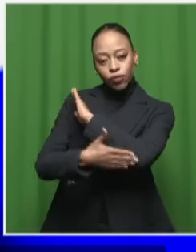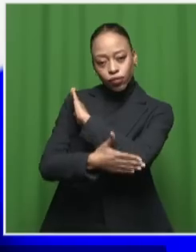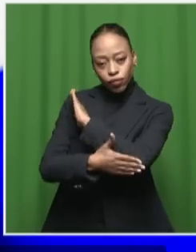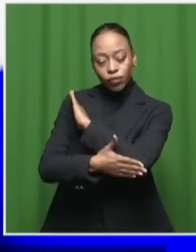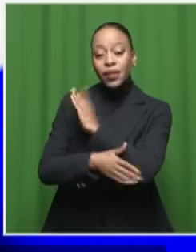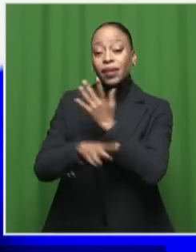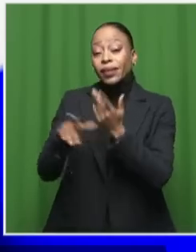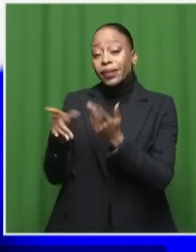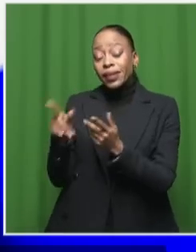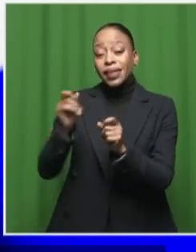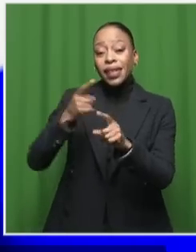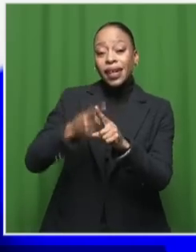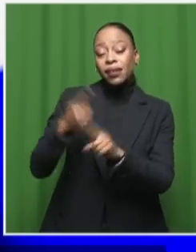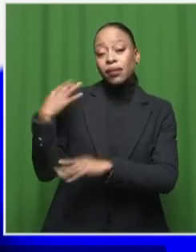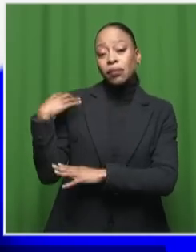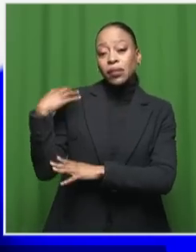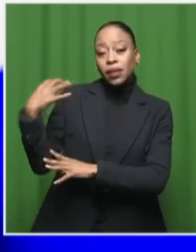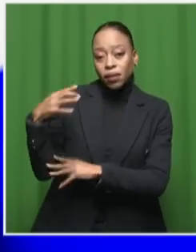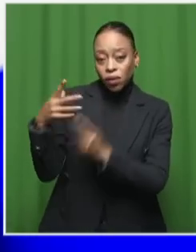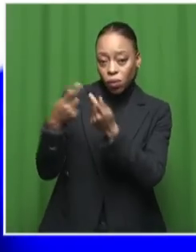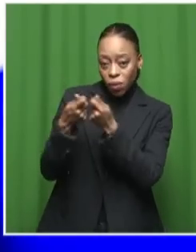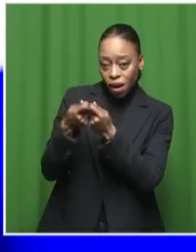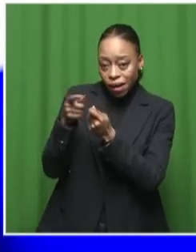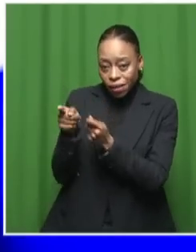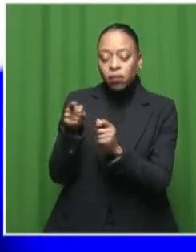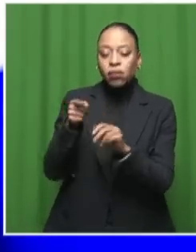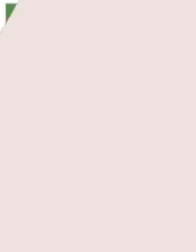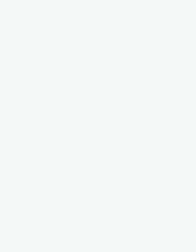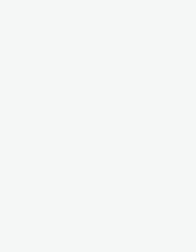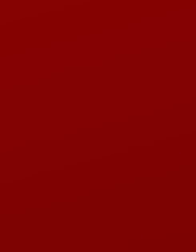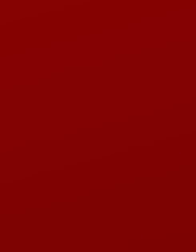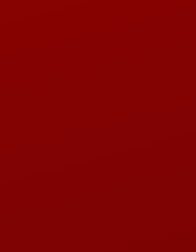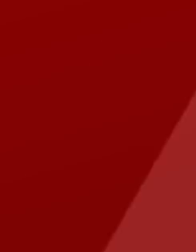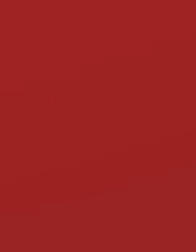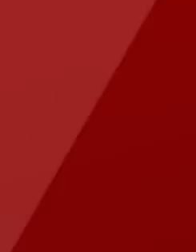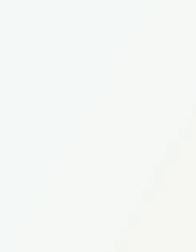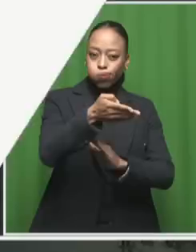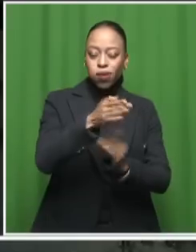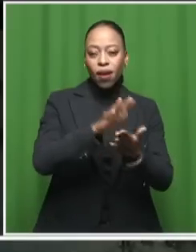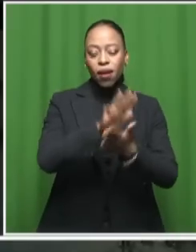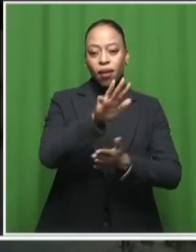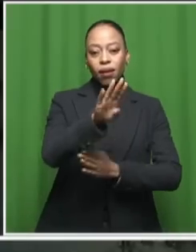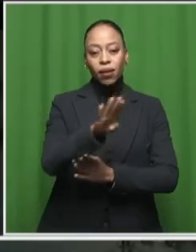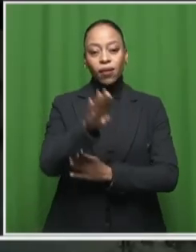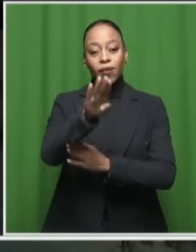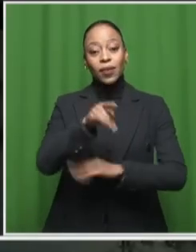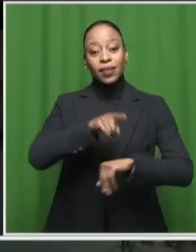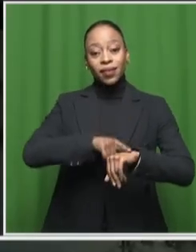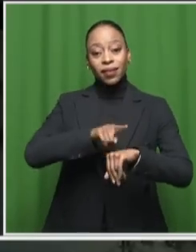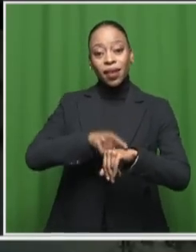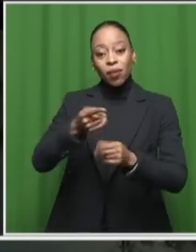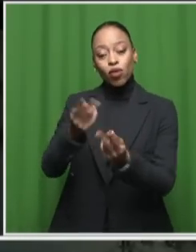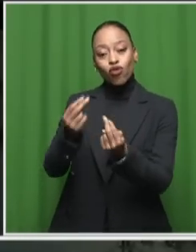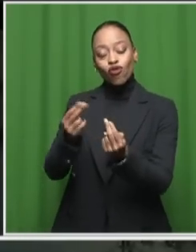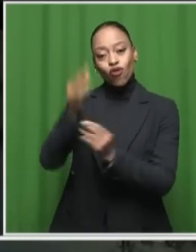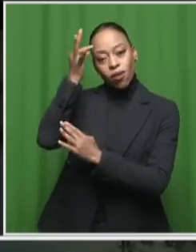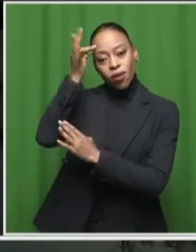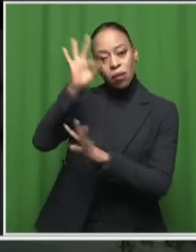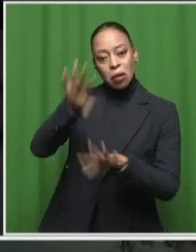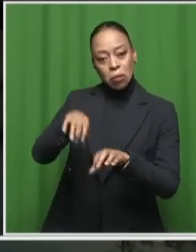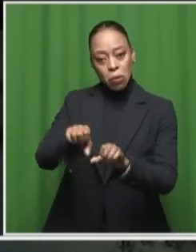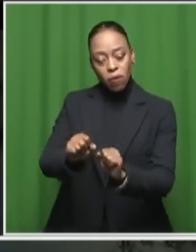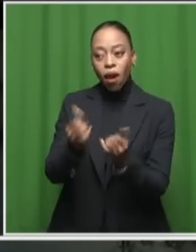and Old Mutual chairperson, Trevor Manuel, was a cabinet minister in 1994 during the Government of National Unity, and